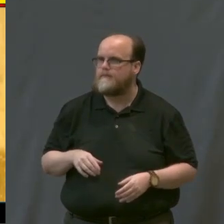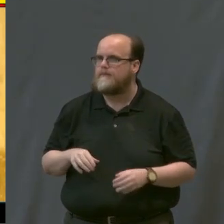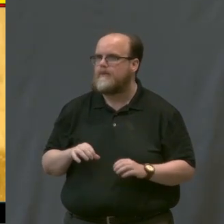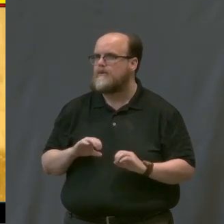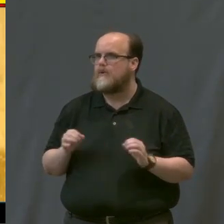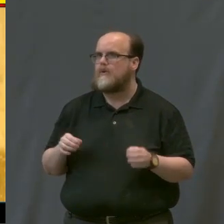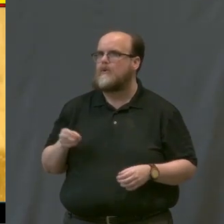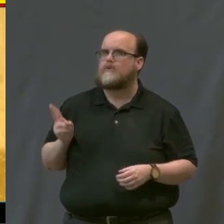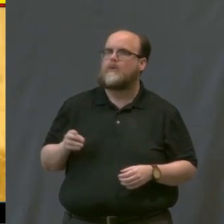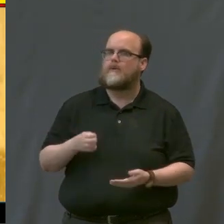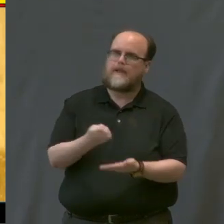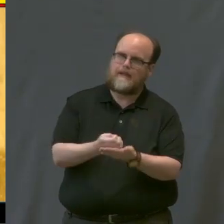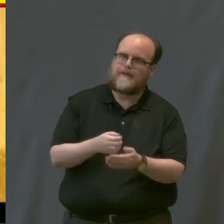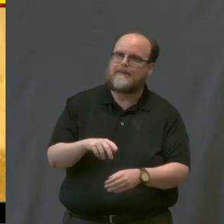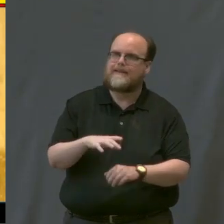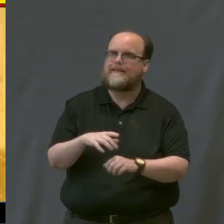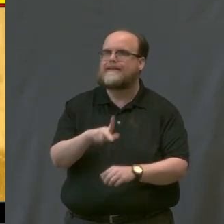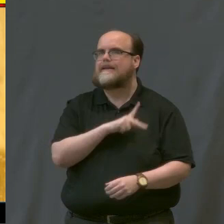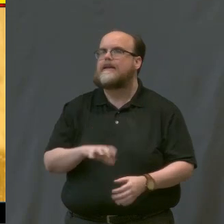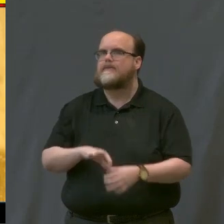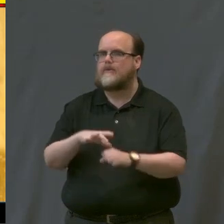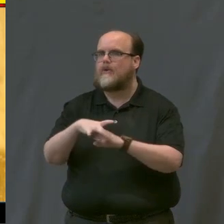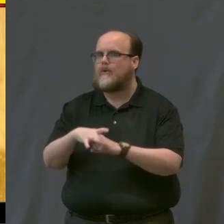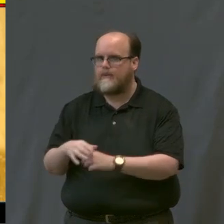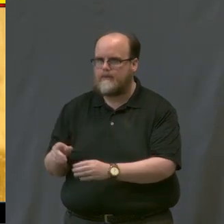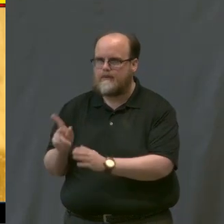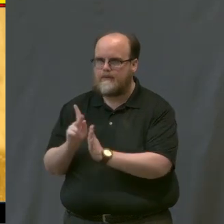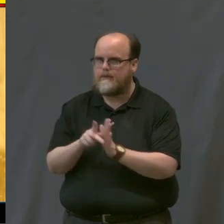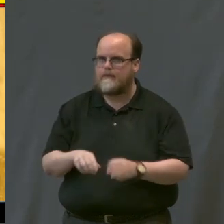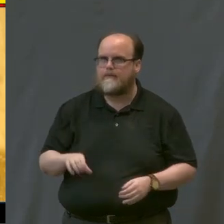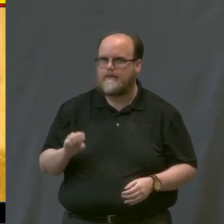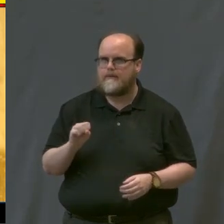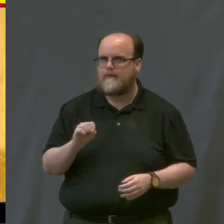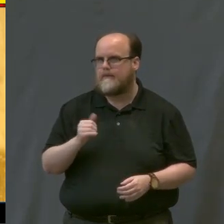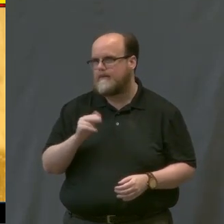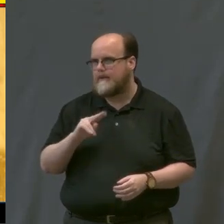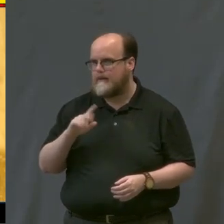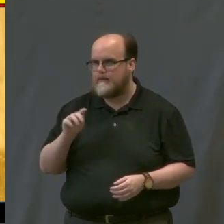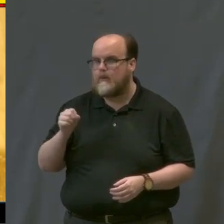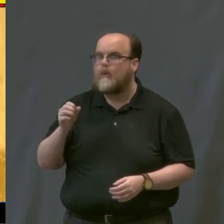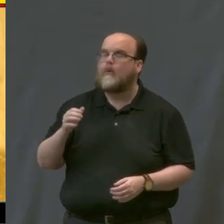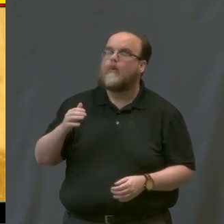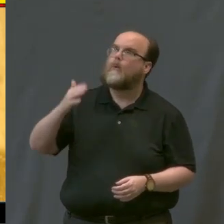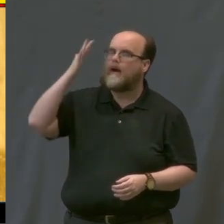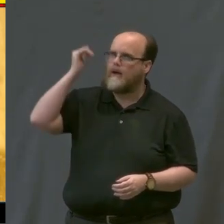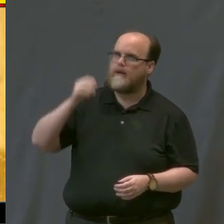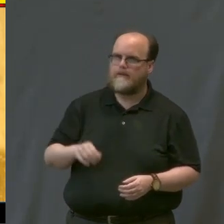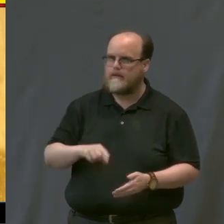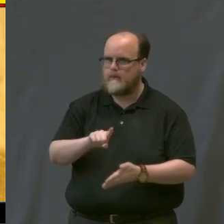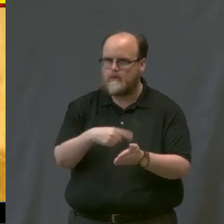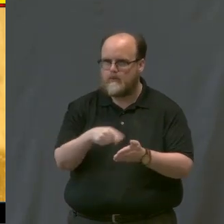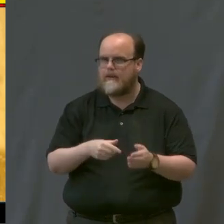historical evidence that the kings of the earth are actually persecuting the saints. So why are they being given such a difficult